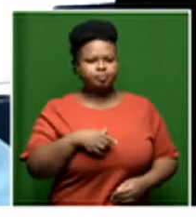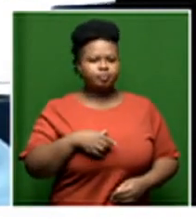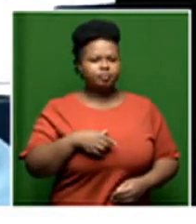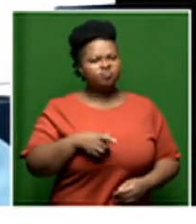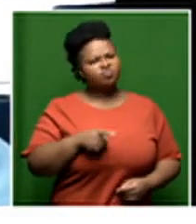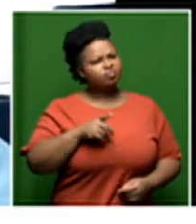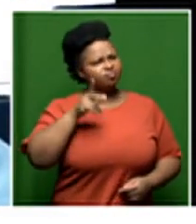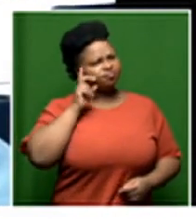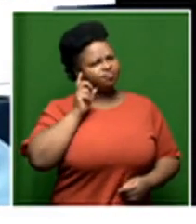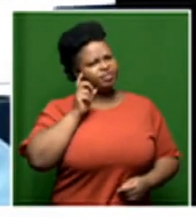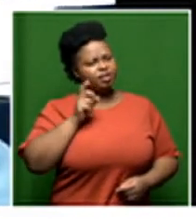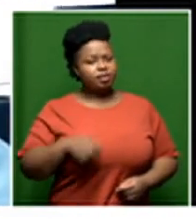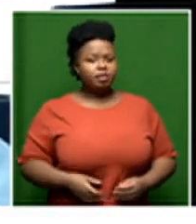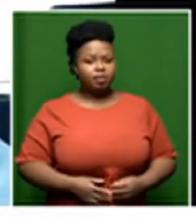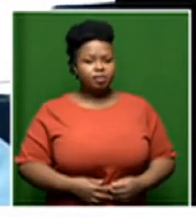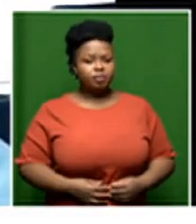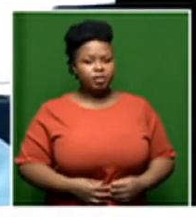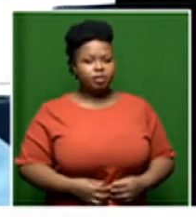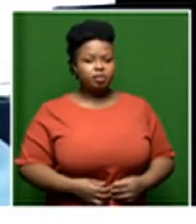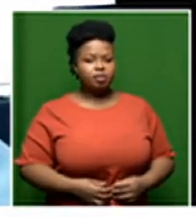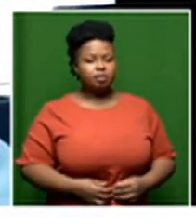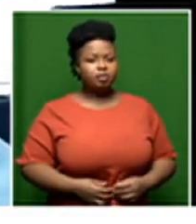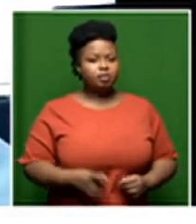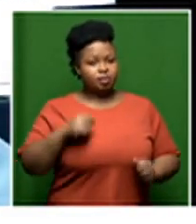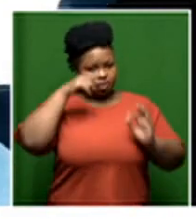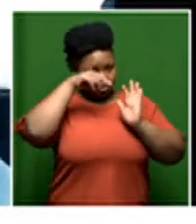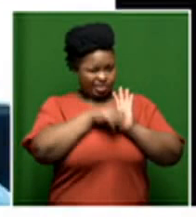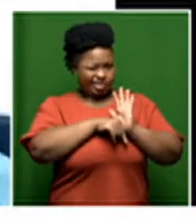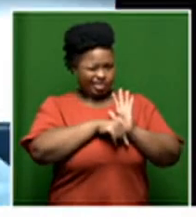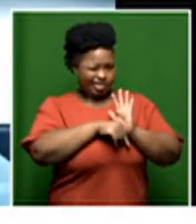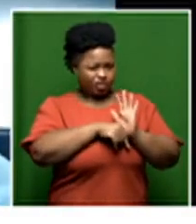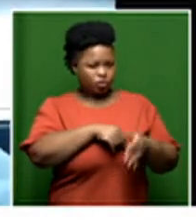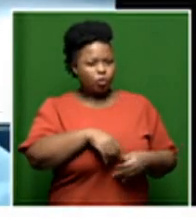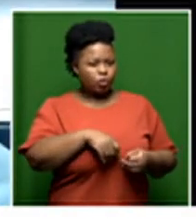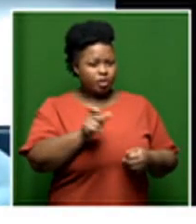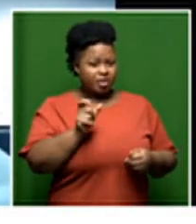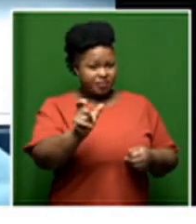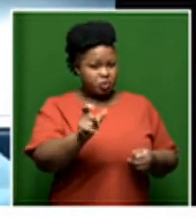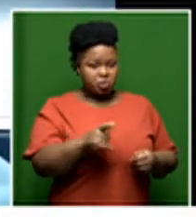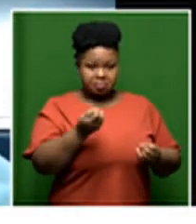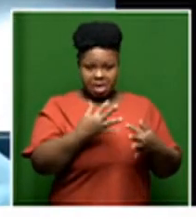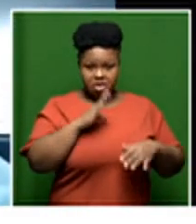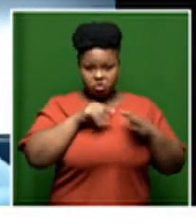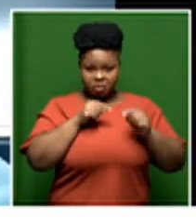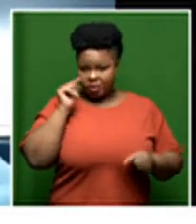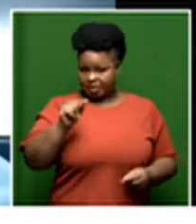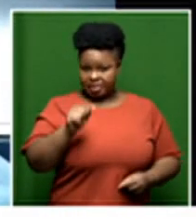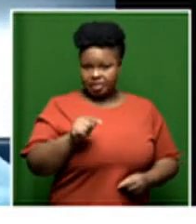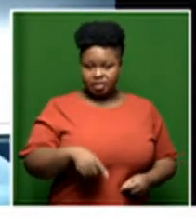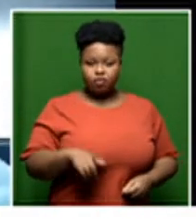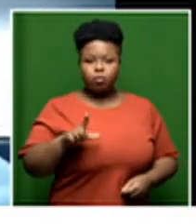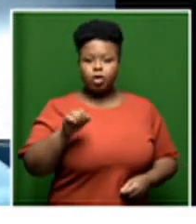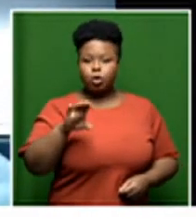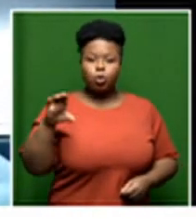hear quite a comprehensive clip that is the much talked about clip from